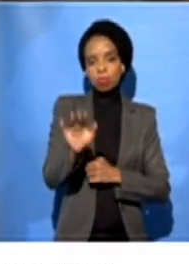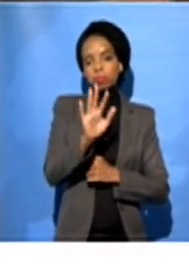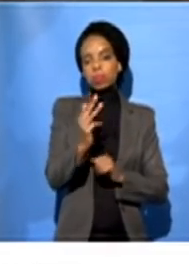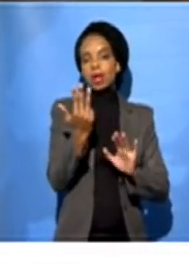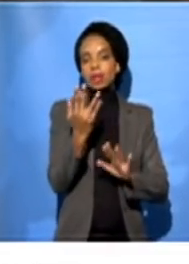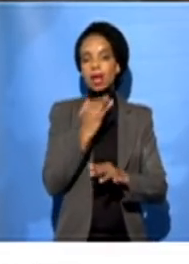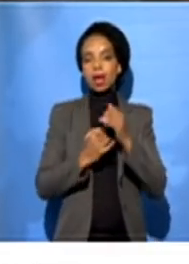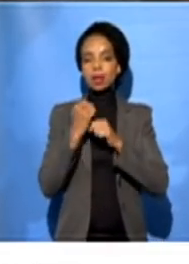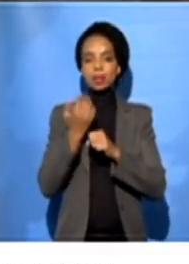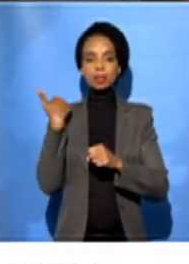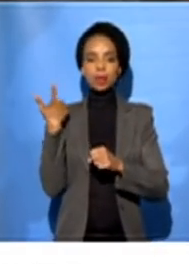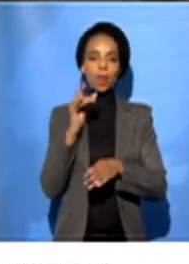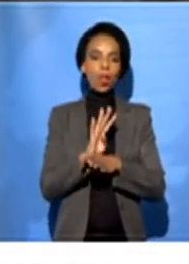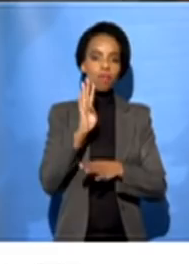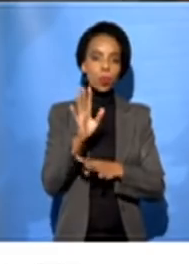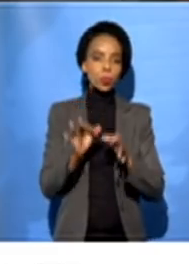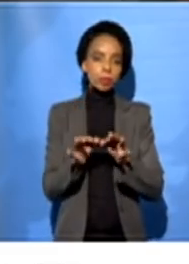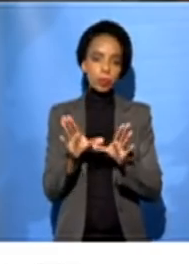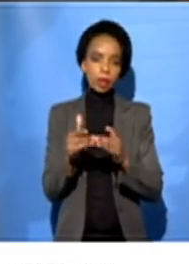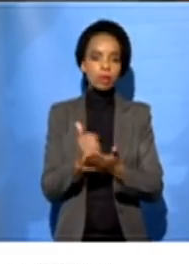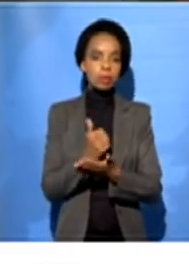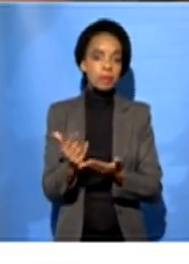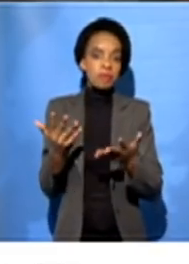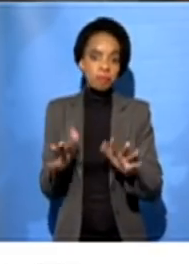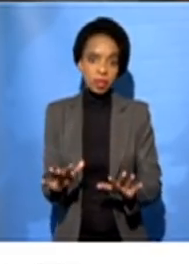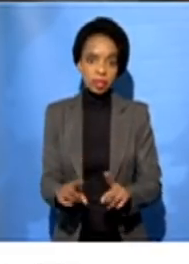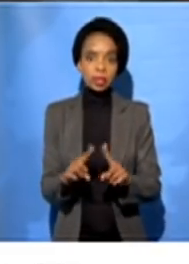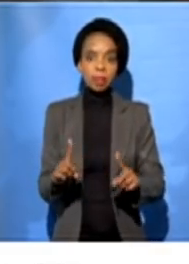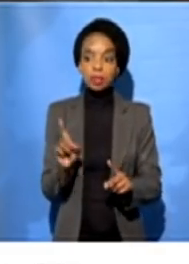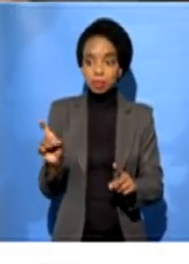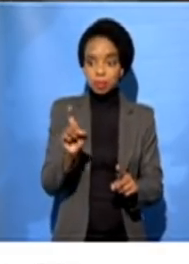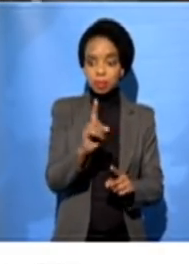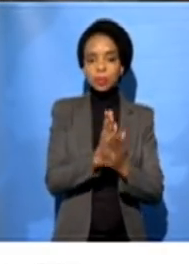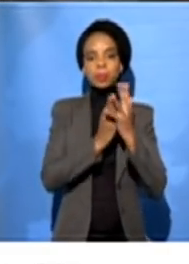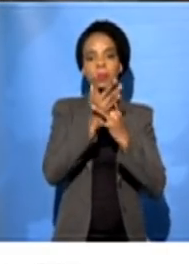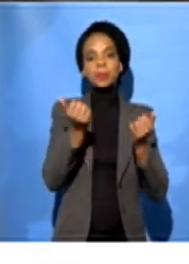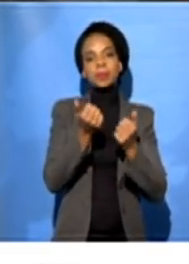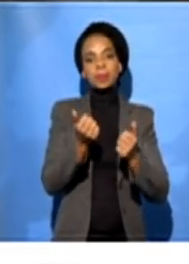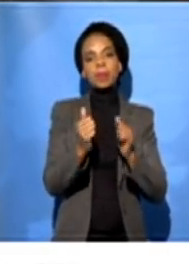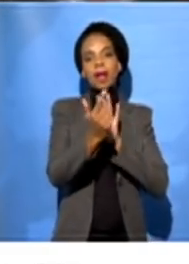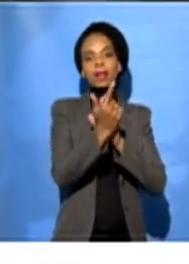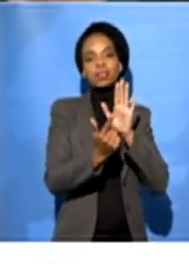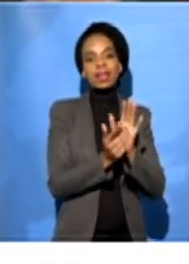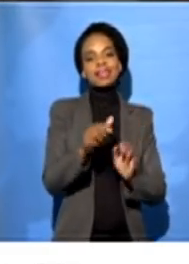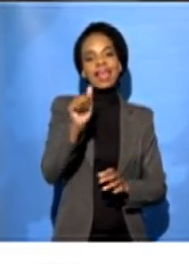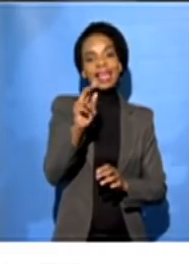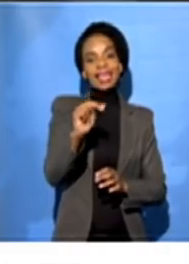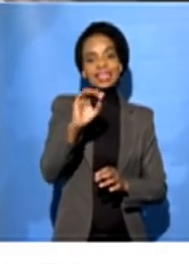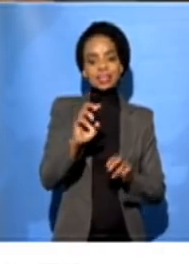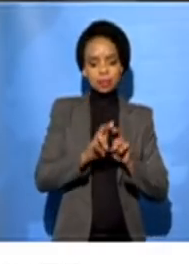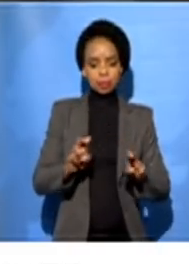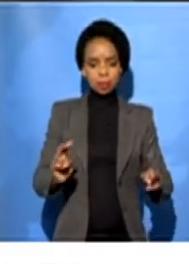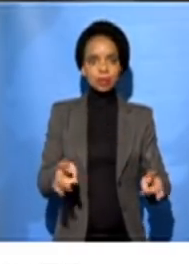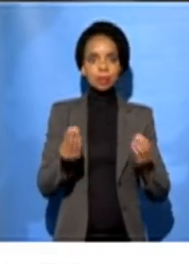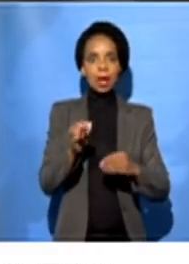ago, there was only 14 parties which were registered, but those that made it to the legislature were the ANC with 23 seats,